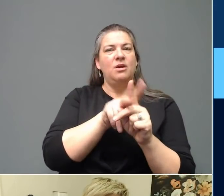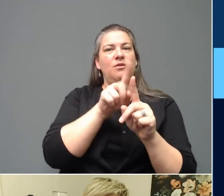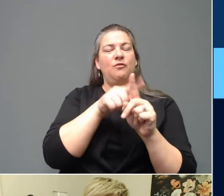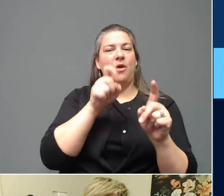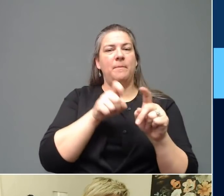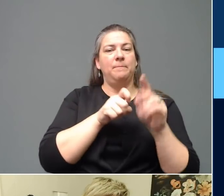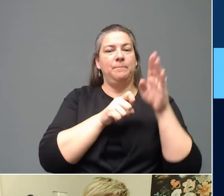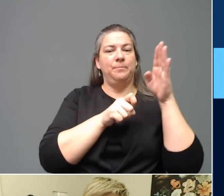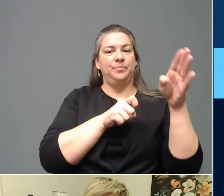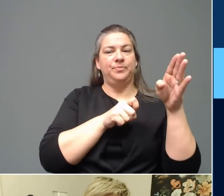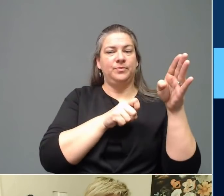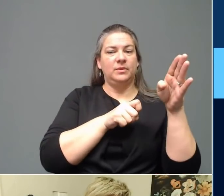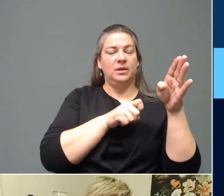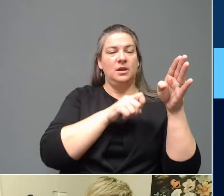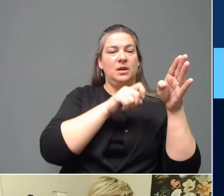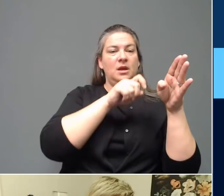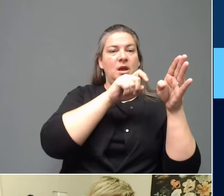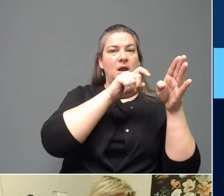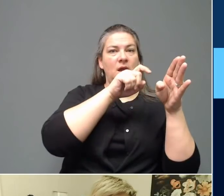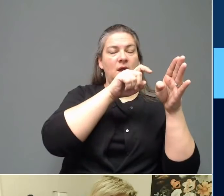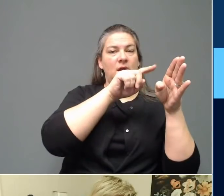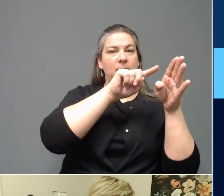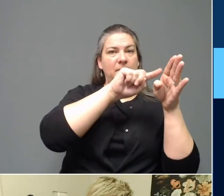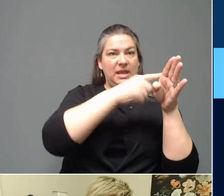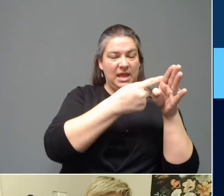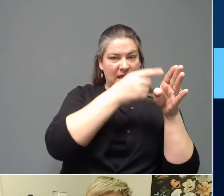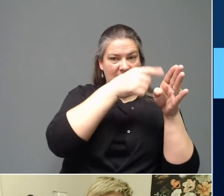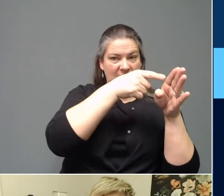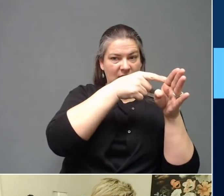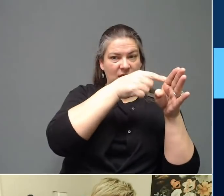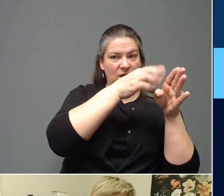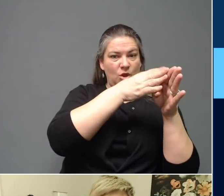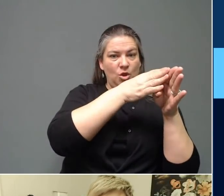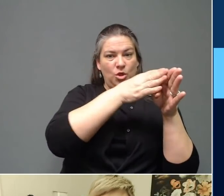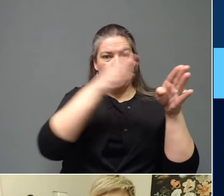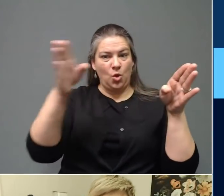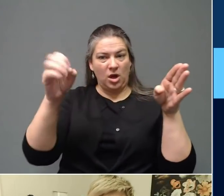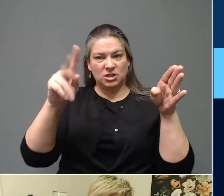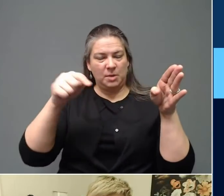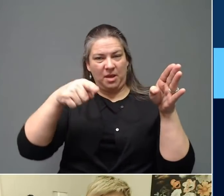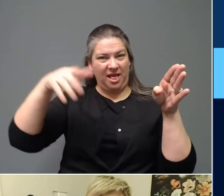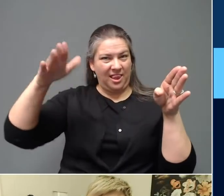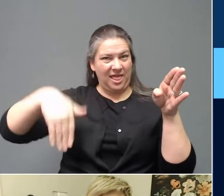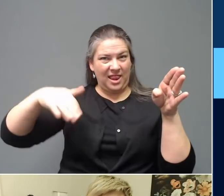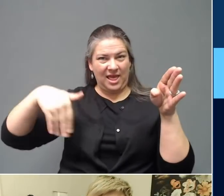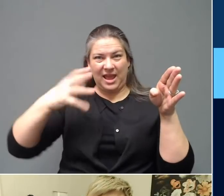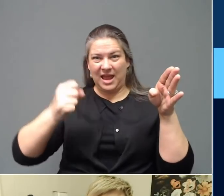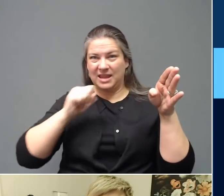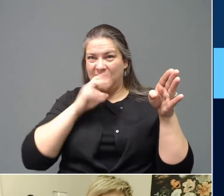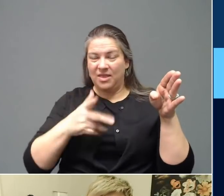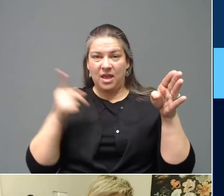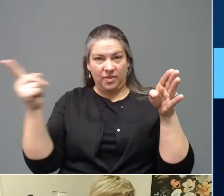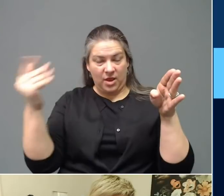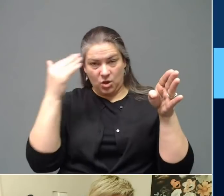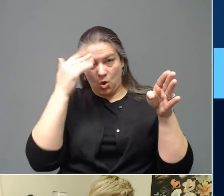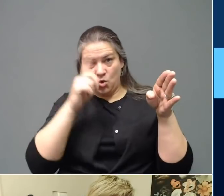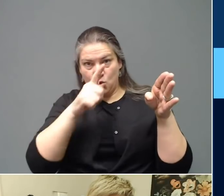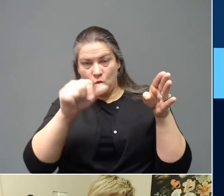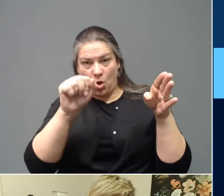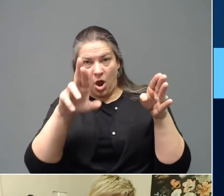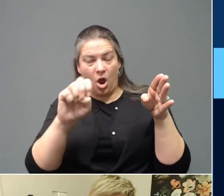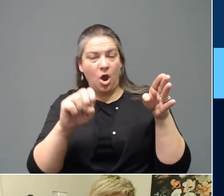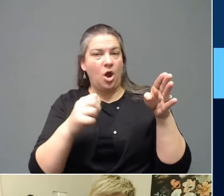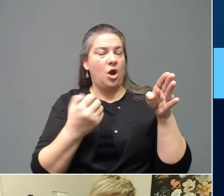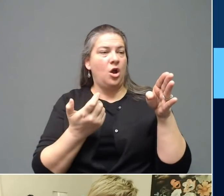the end of October, but haven't seen any money yet, and we can verify your identity or there's no indication that